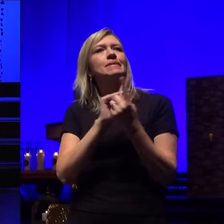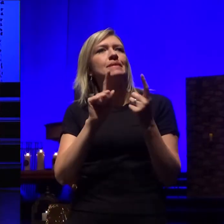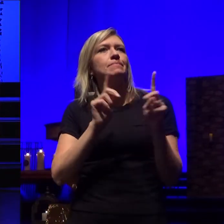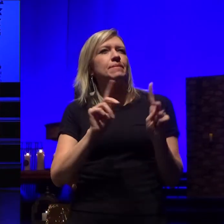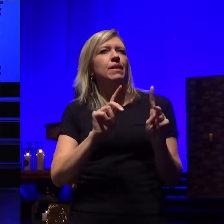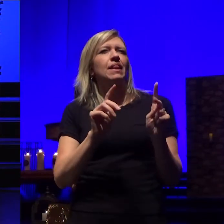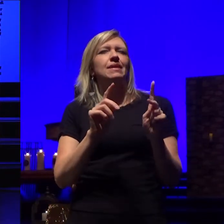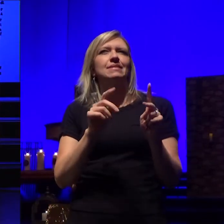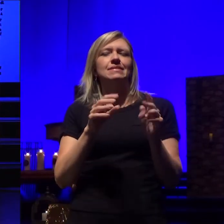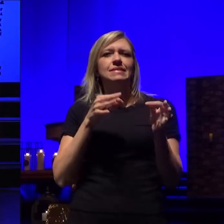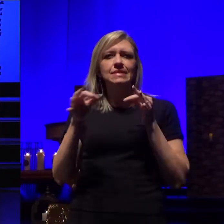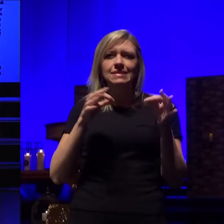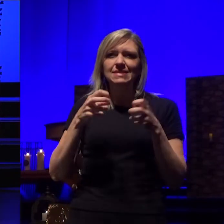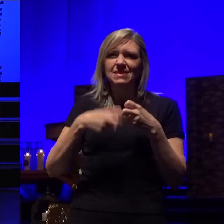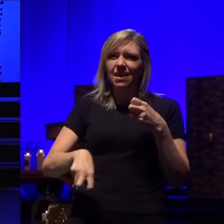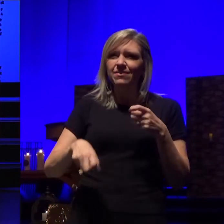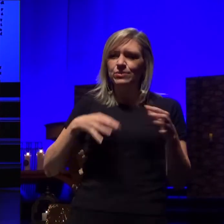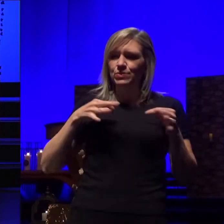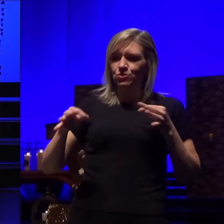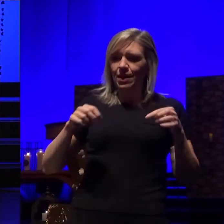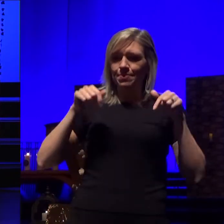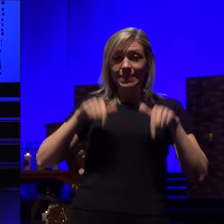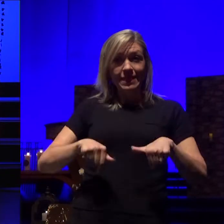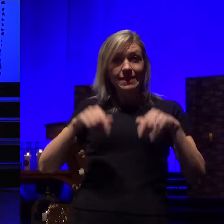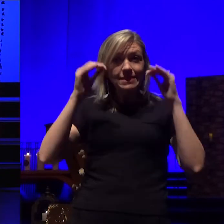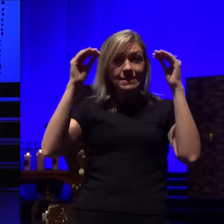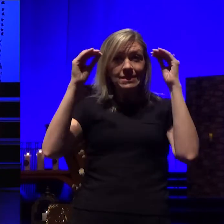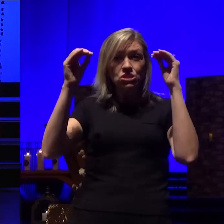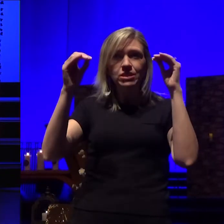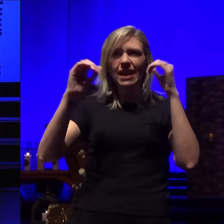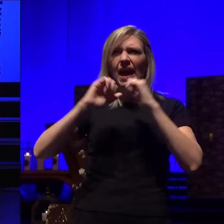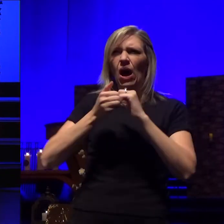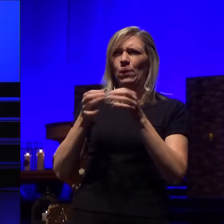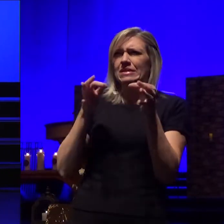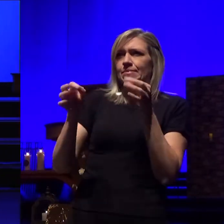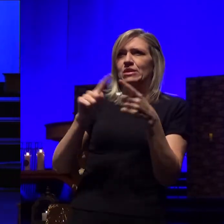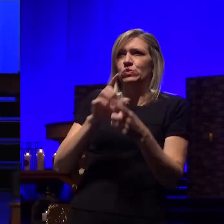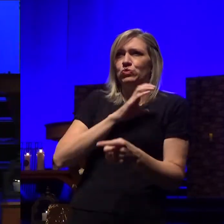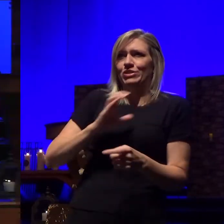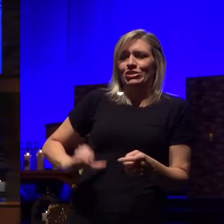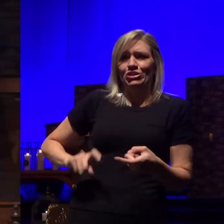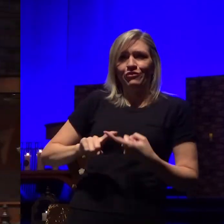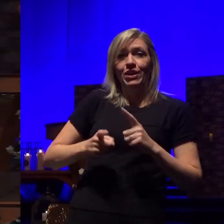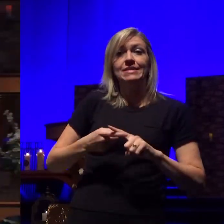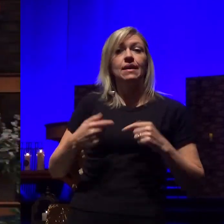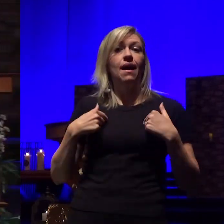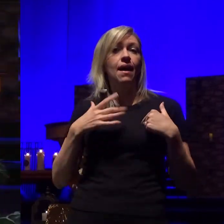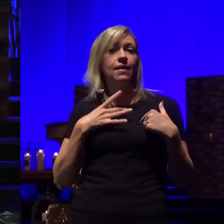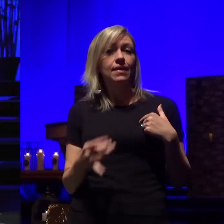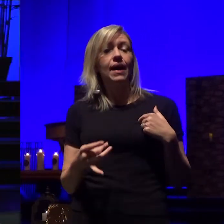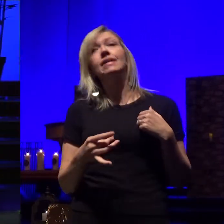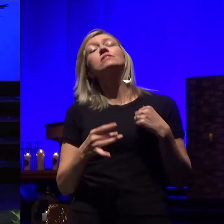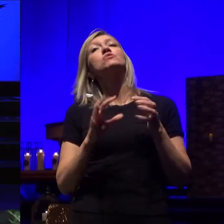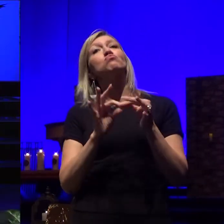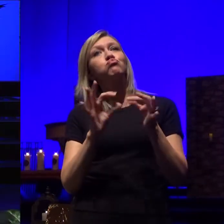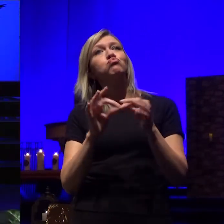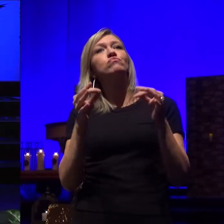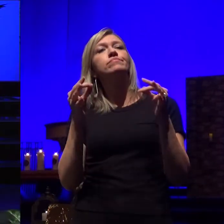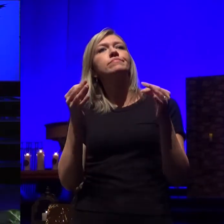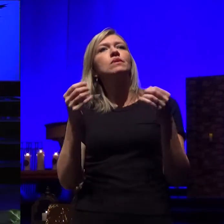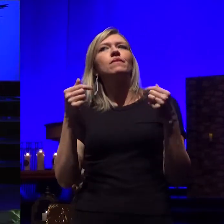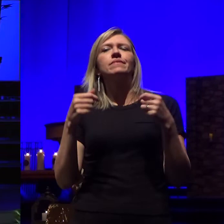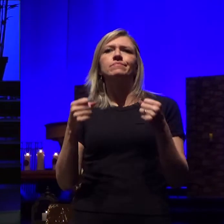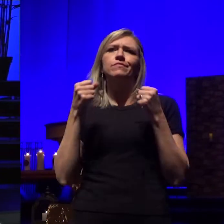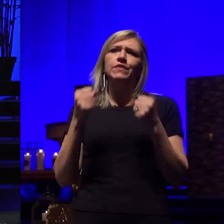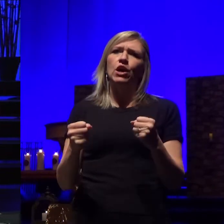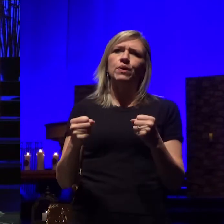who have a tough time describing what this teaching is to especially their Christian friends. And one of the ways that I like to put it is we're kind of like